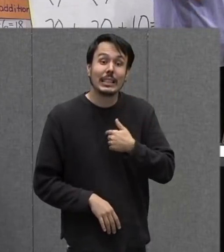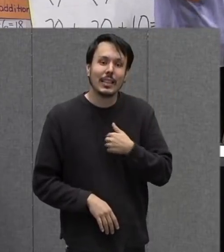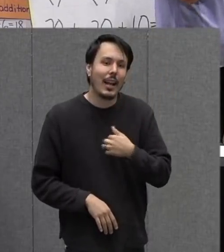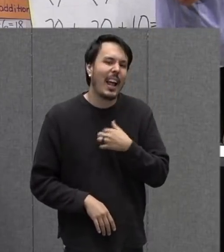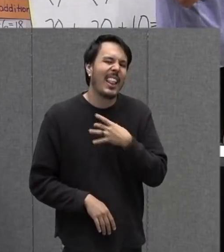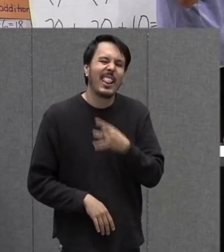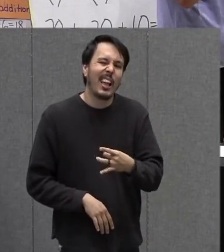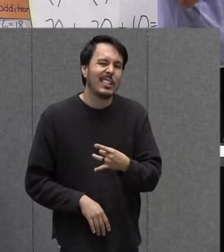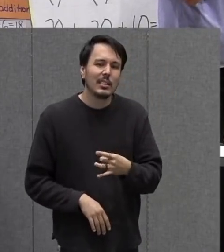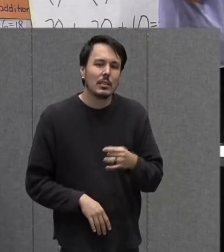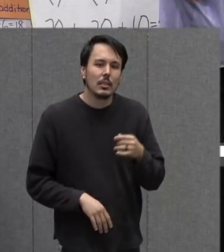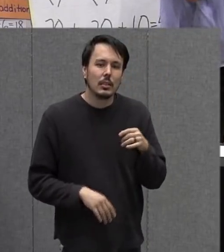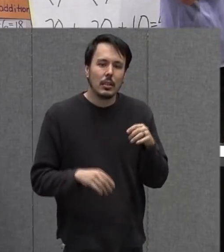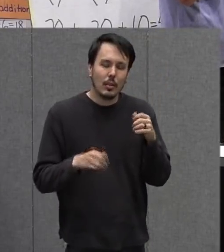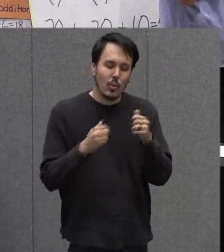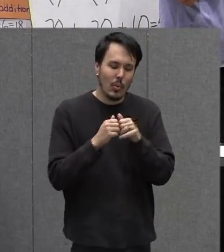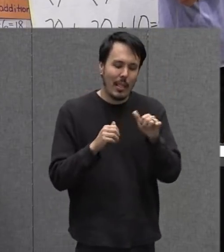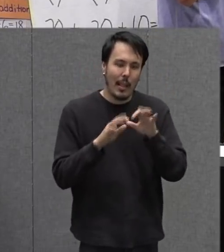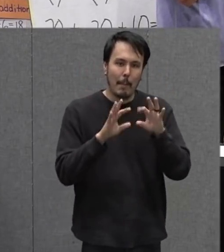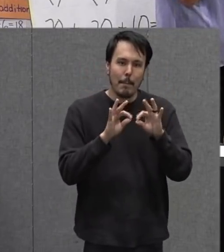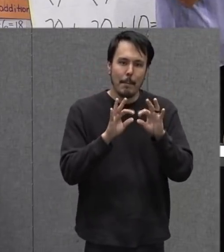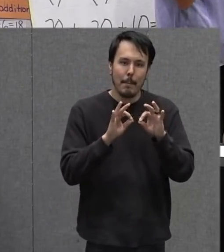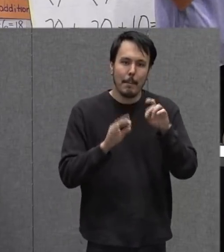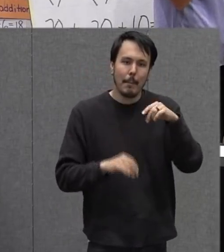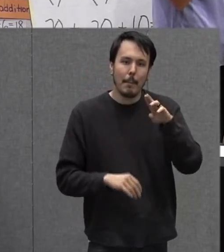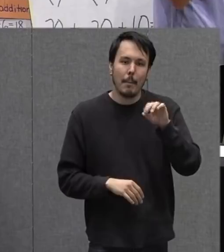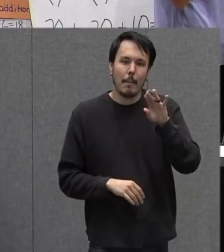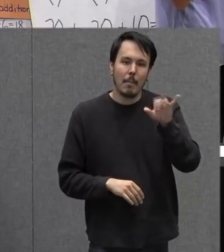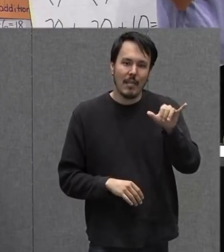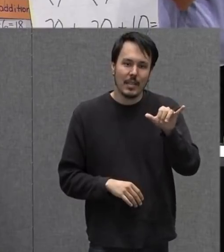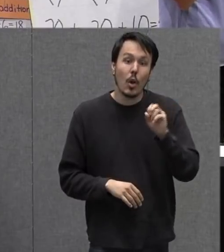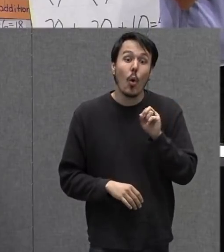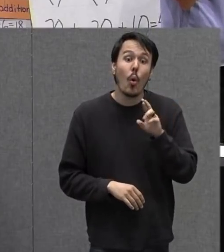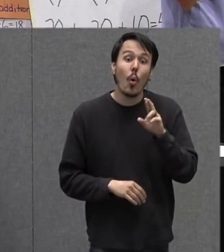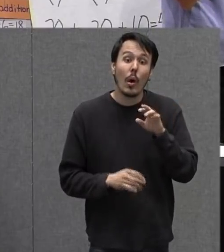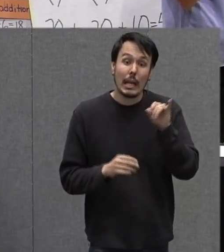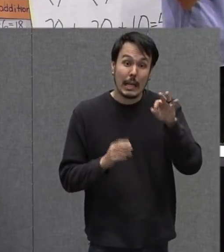puffy ones and then the scratch and sniff ones. Do you like a different kind of sticker?